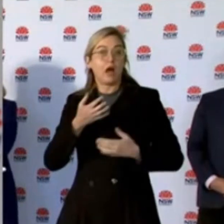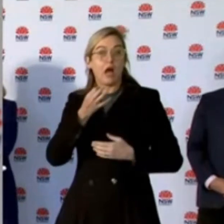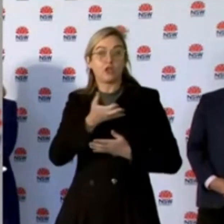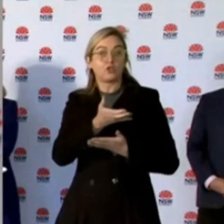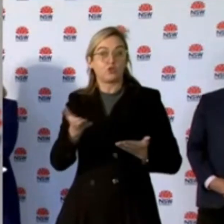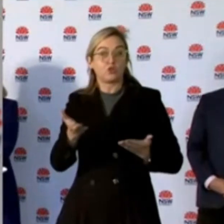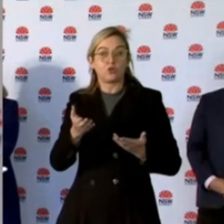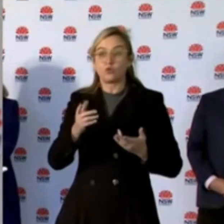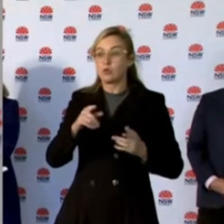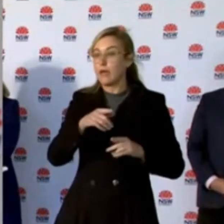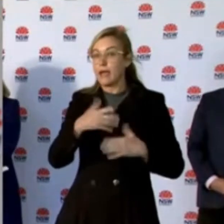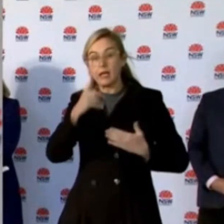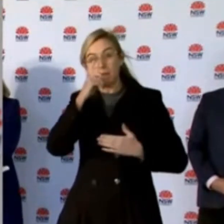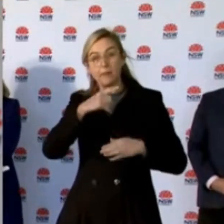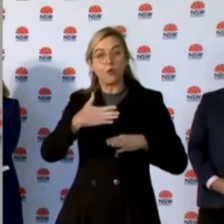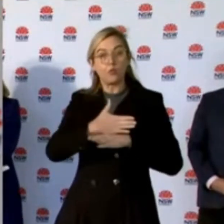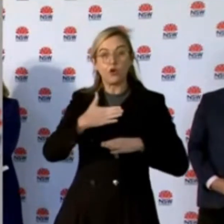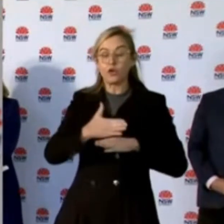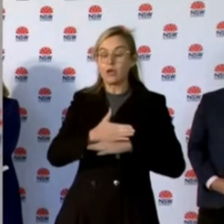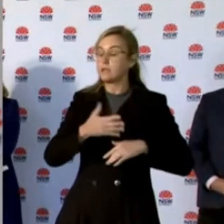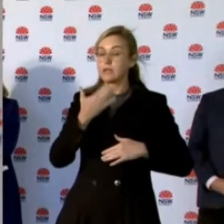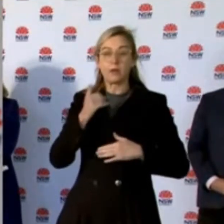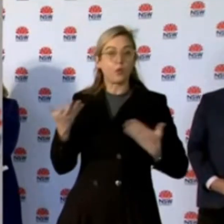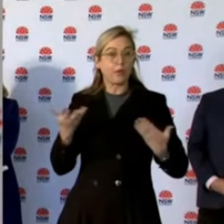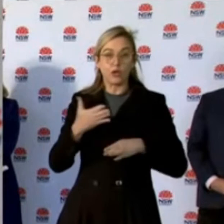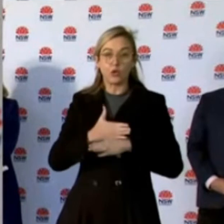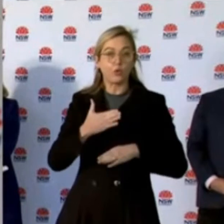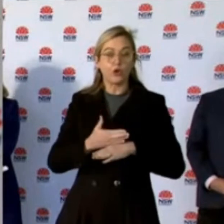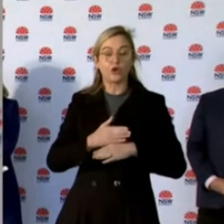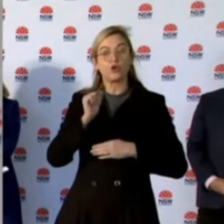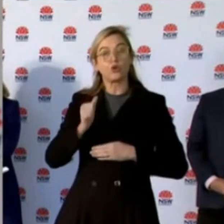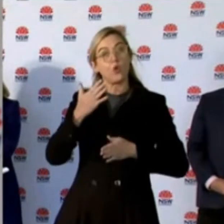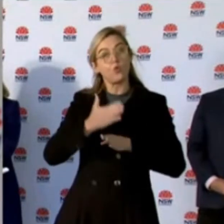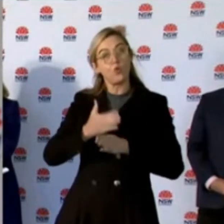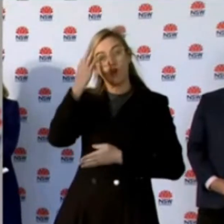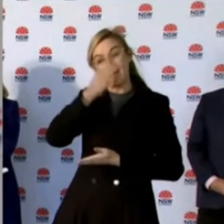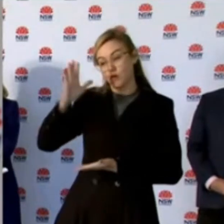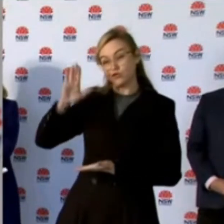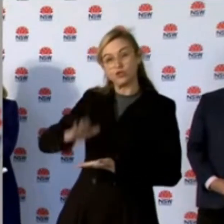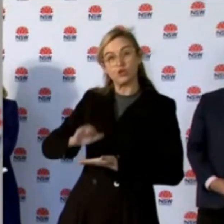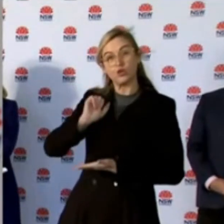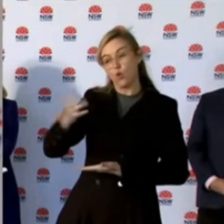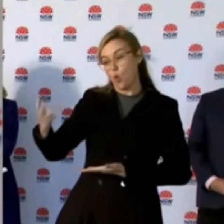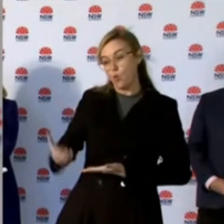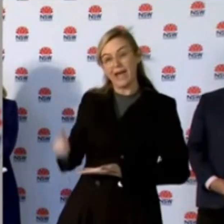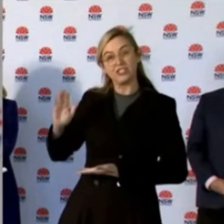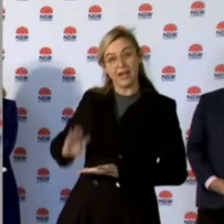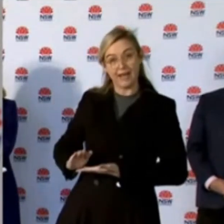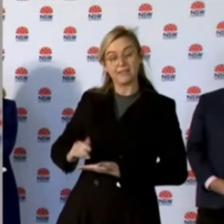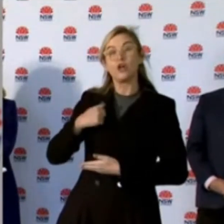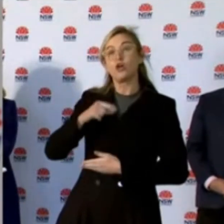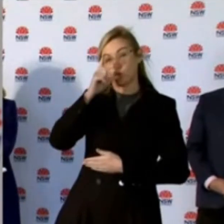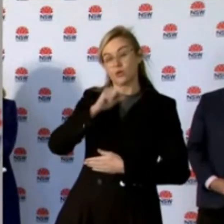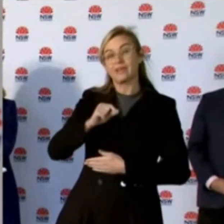your hours reduced, you can go to Services Australia. You can apply for ongoing payments during this period of